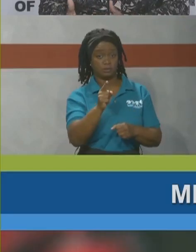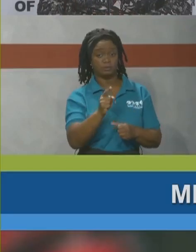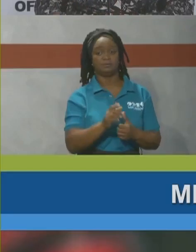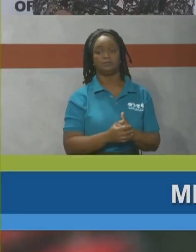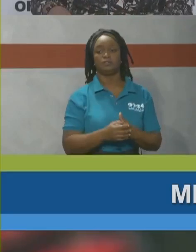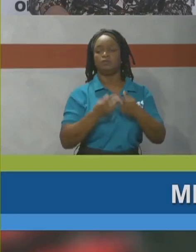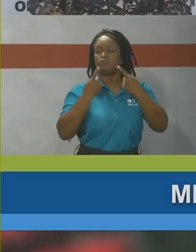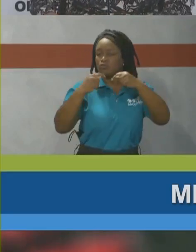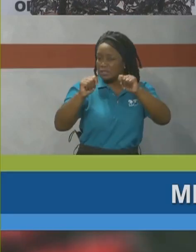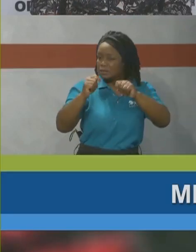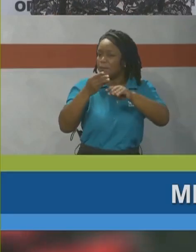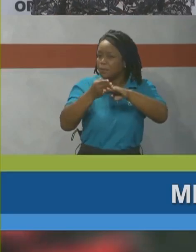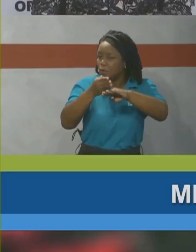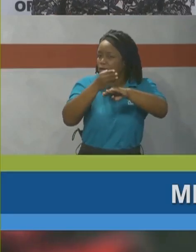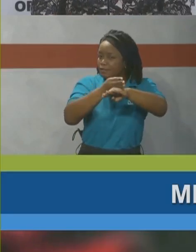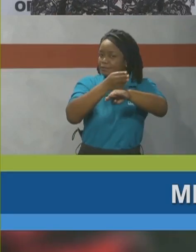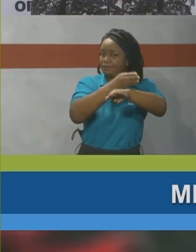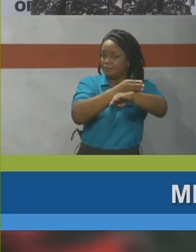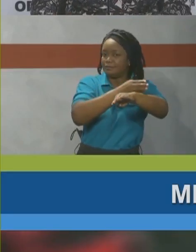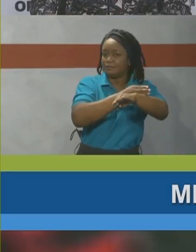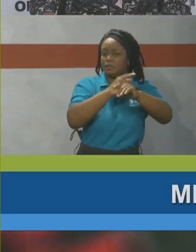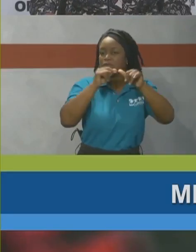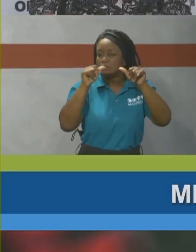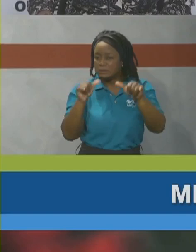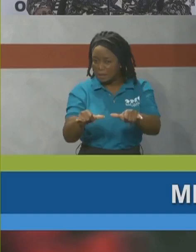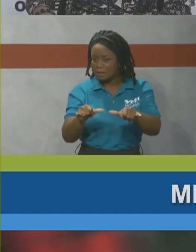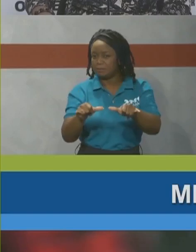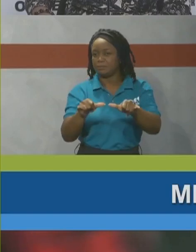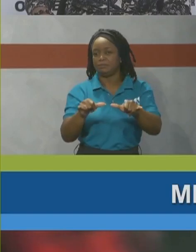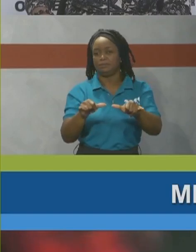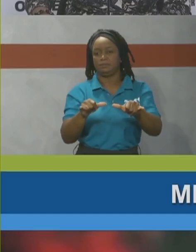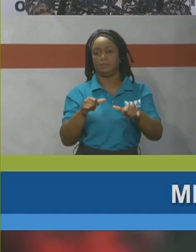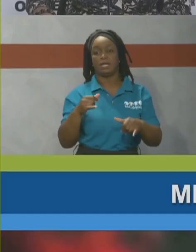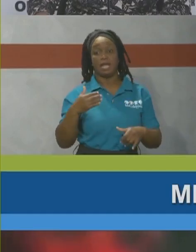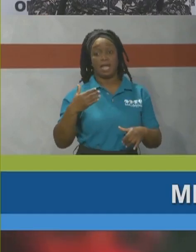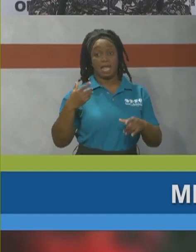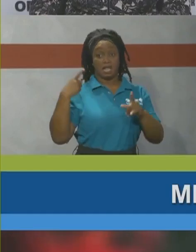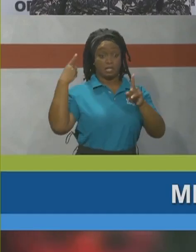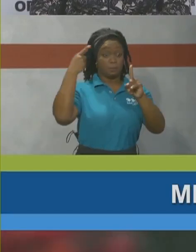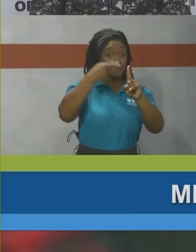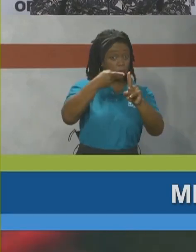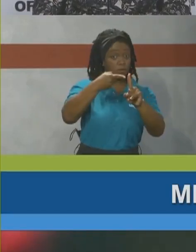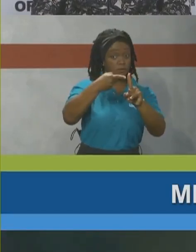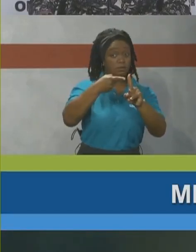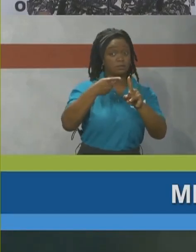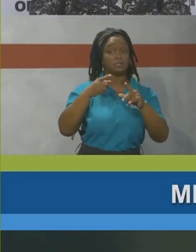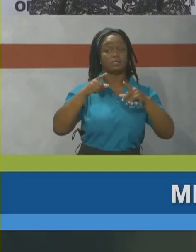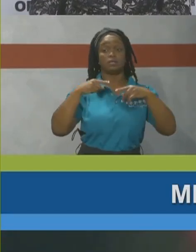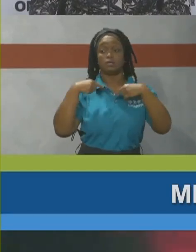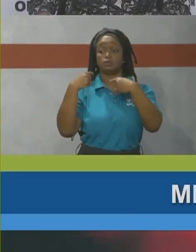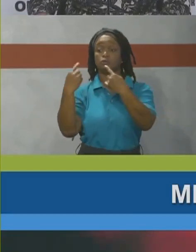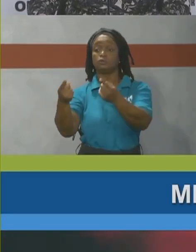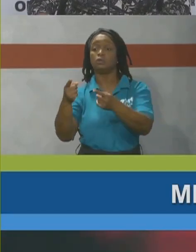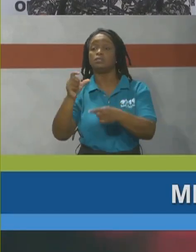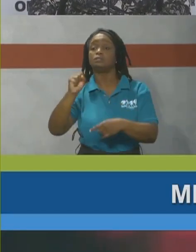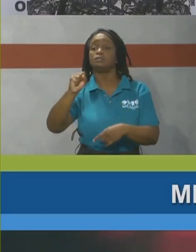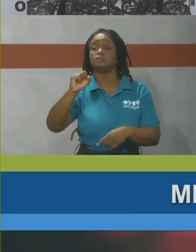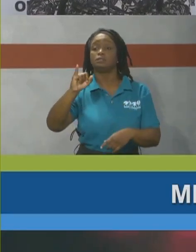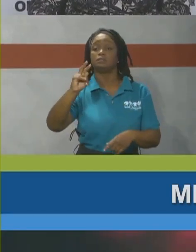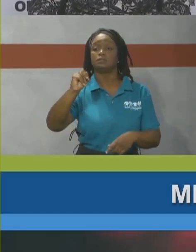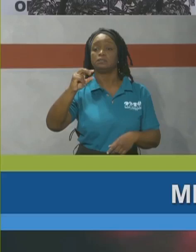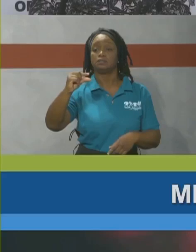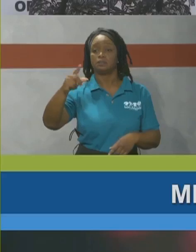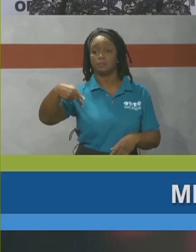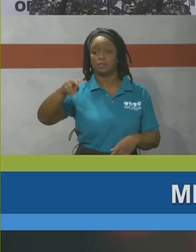for improvement. My goal is actually to have it where we go to Singapore levels, where we're less